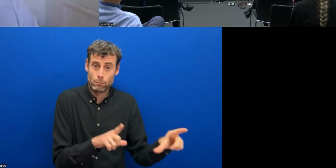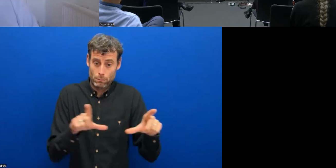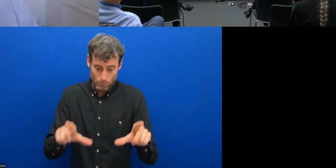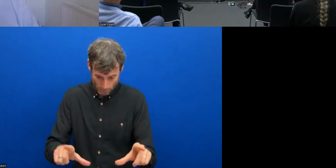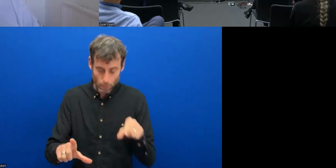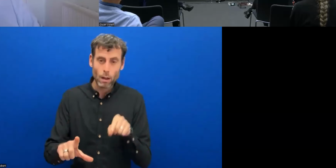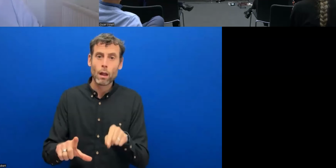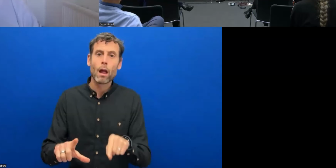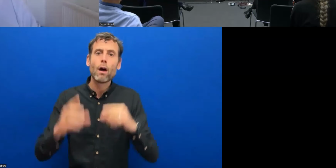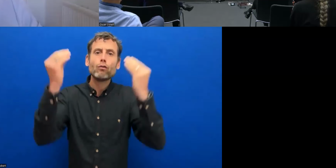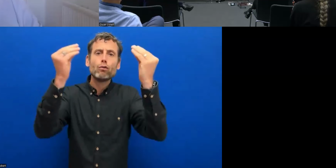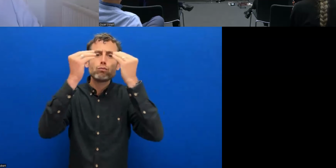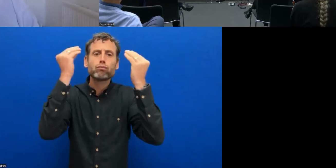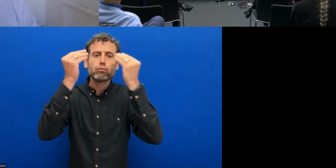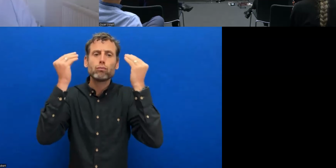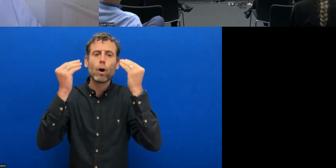share music course,